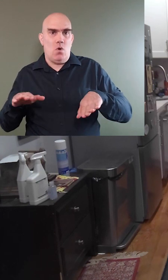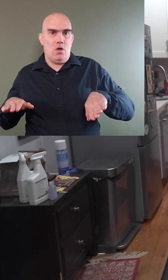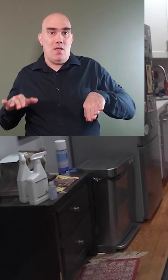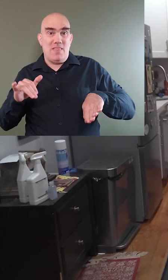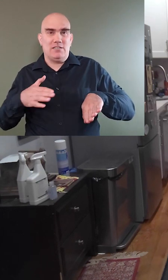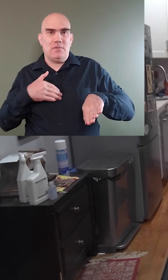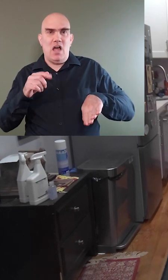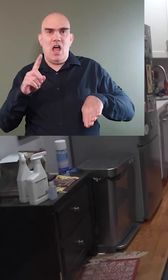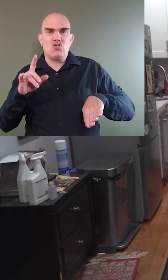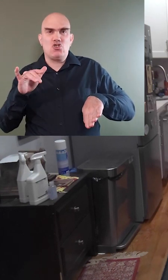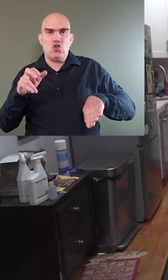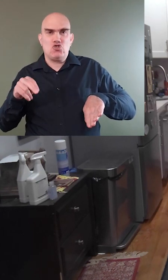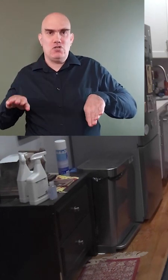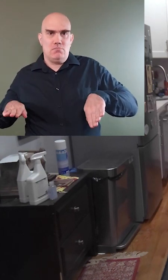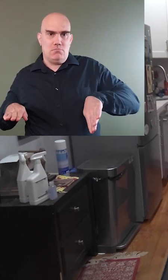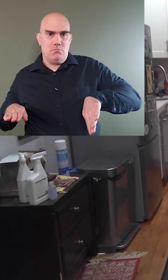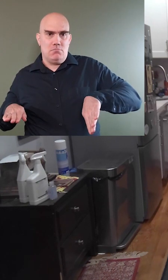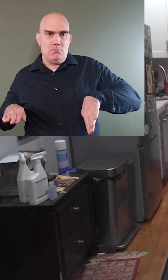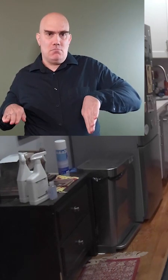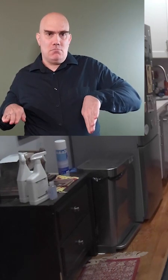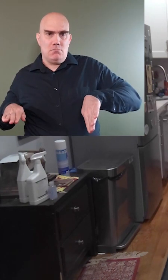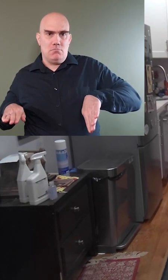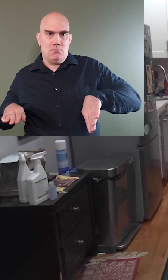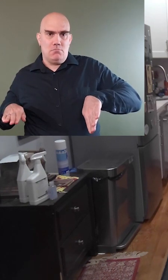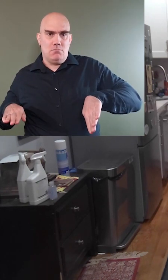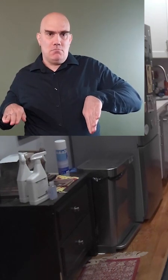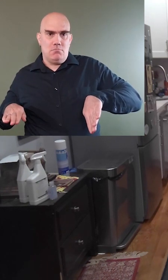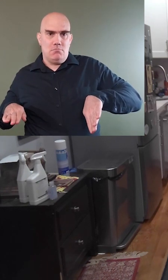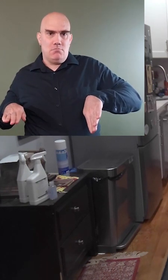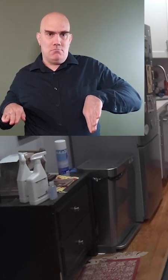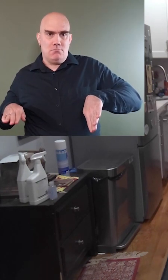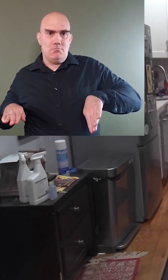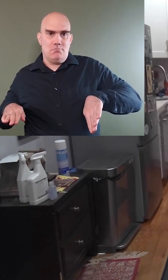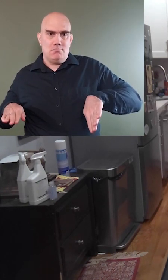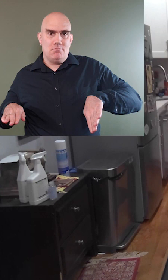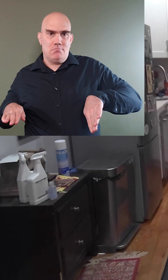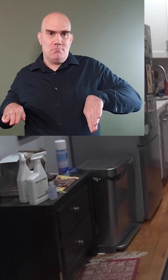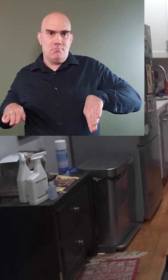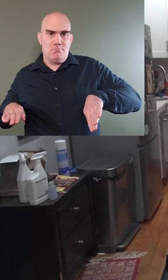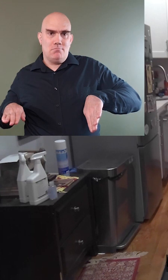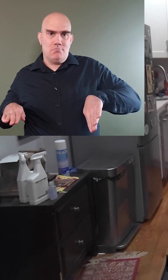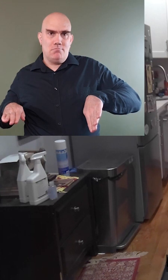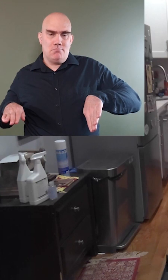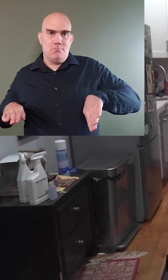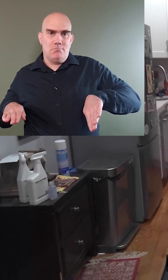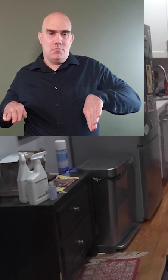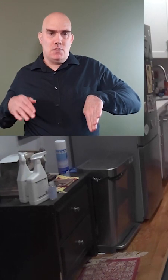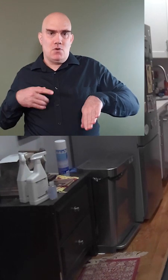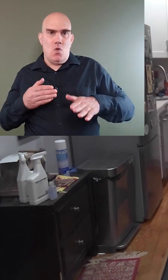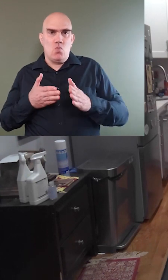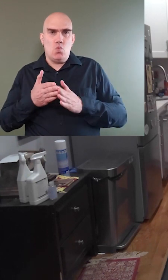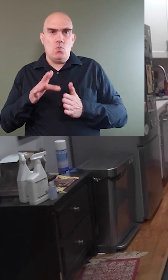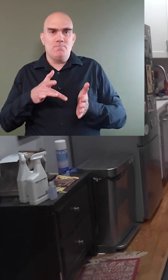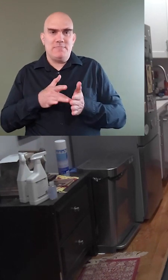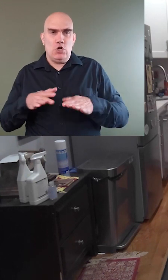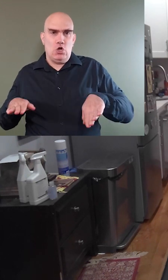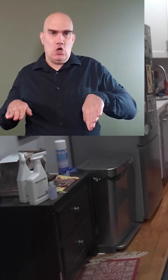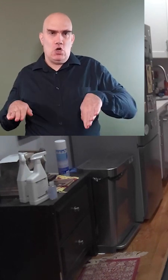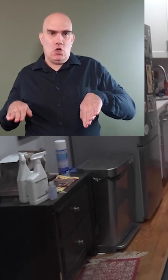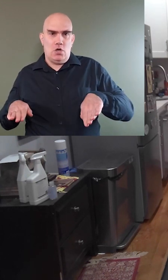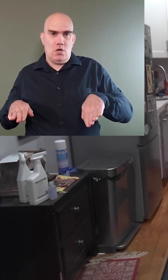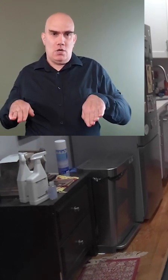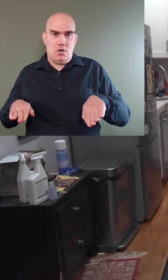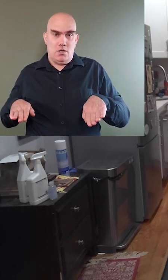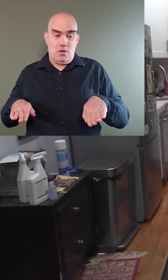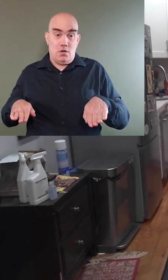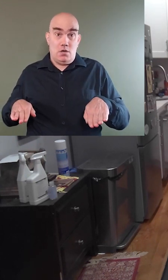that is my adduction, bringing that ankle in towards the midline. Now I go through the middle, whole foot lightly